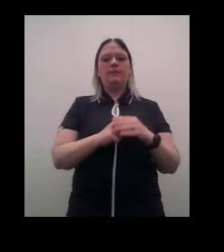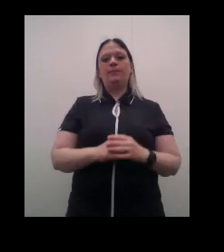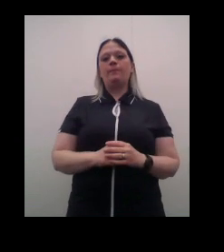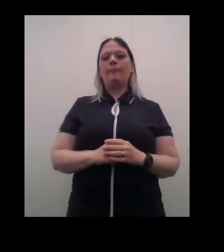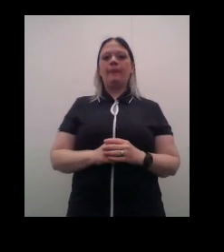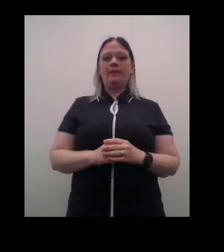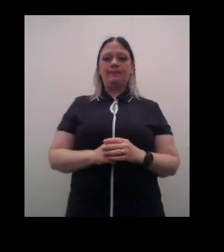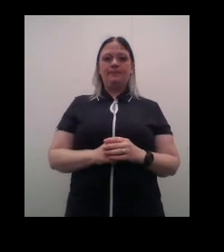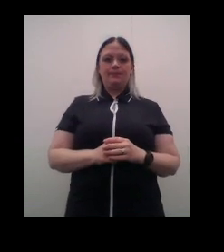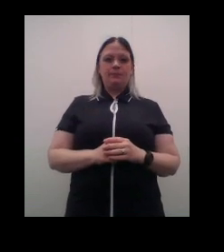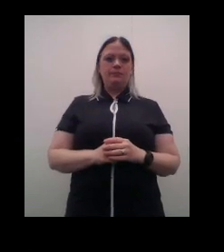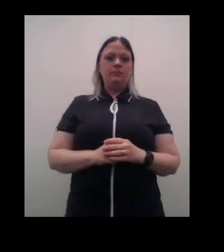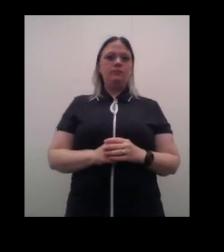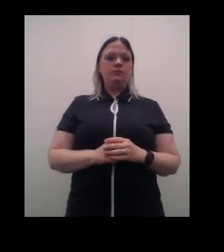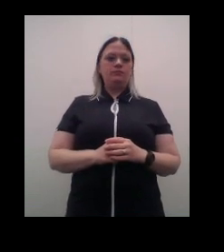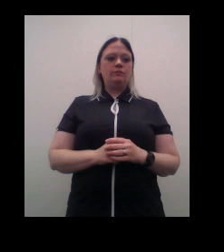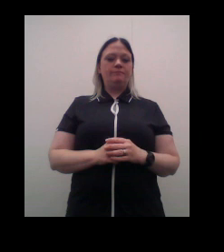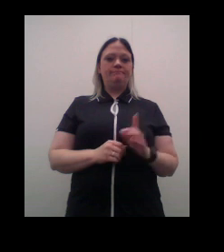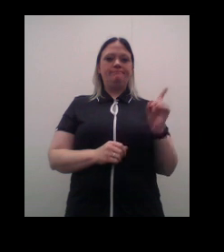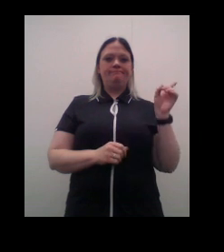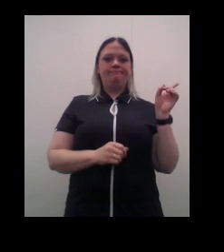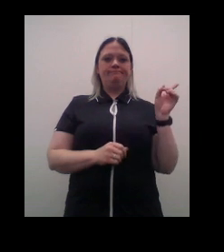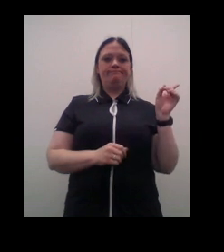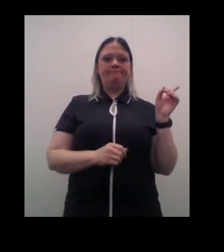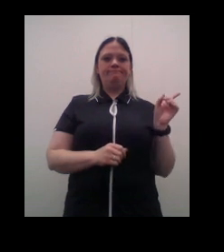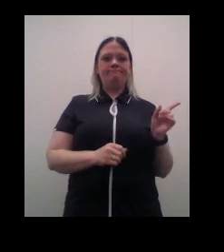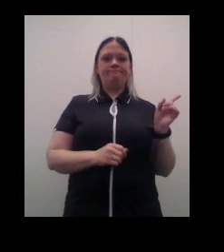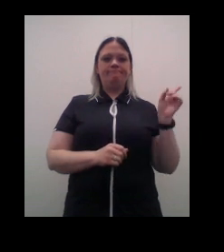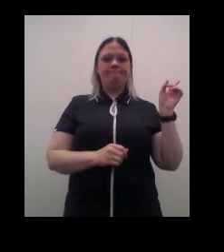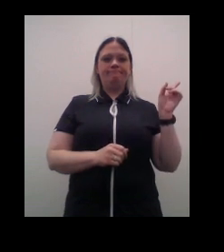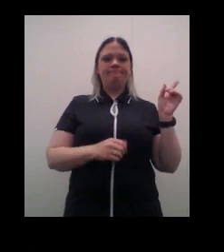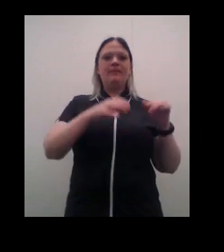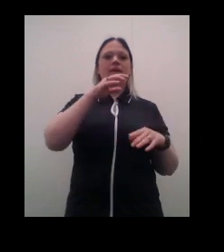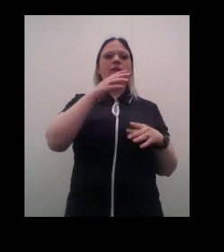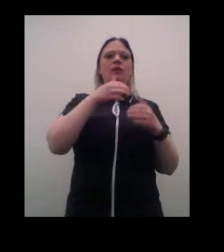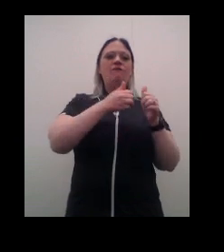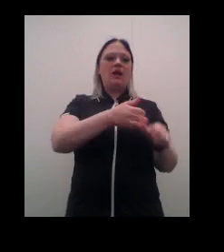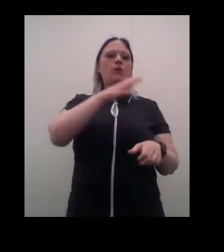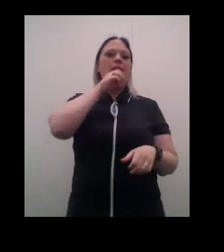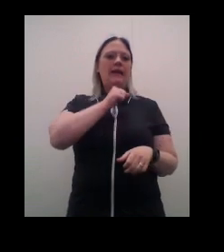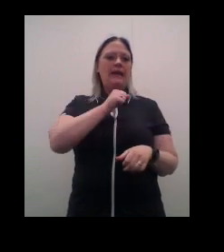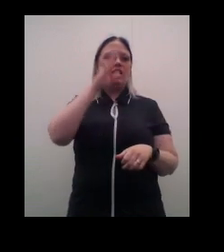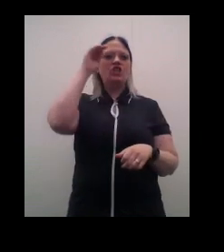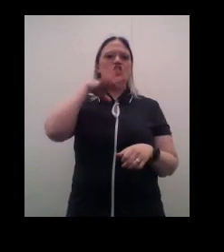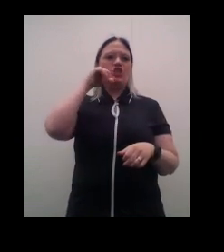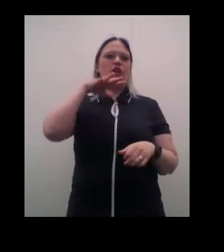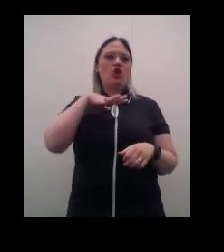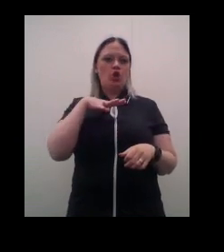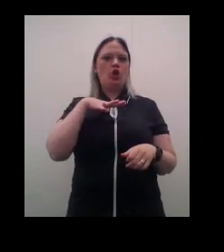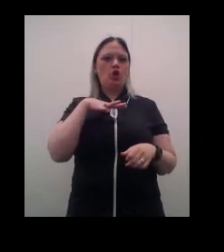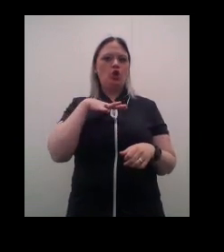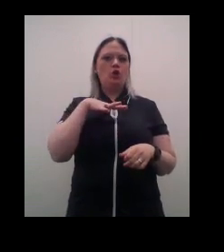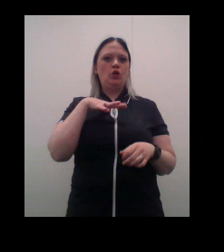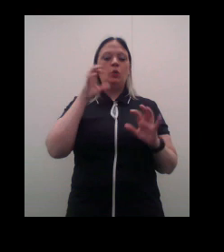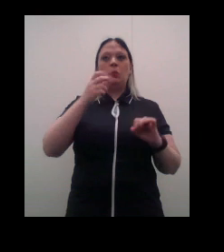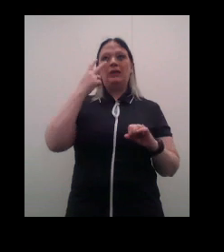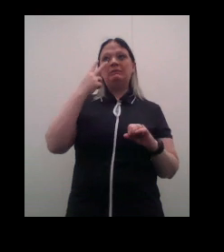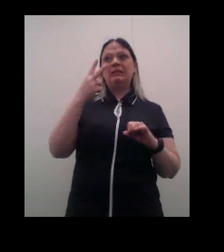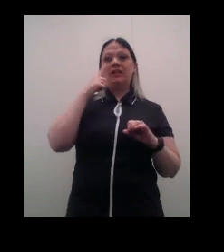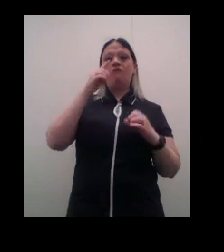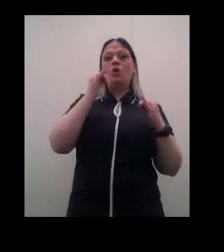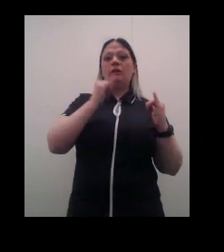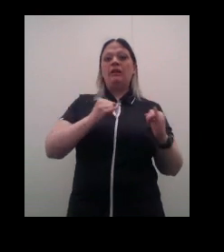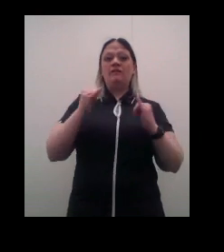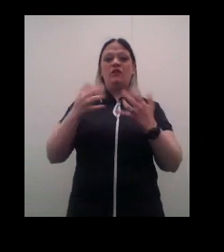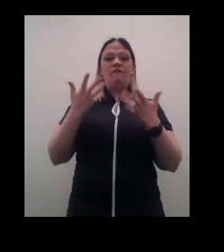Mortality data. This is a breakdown by age and gender, and as you can see, for the individuals